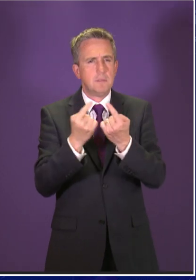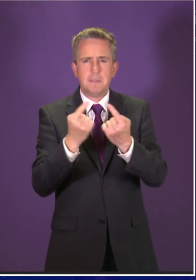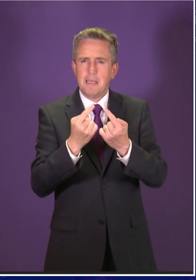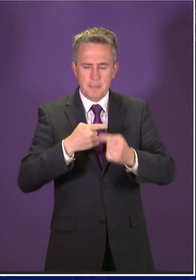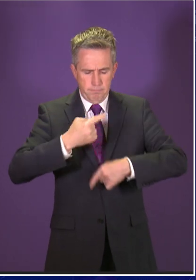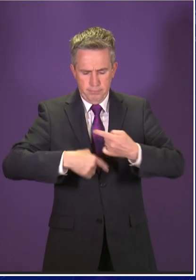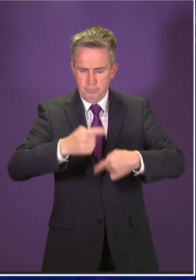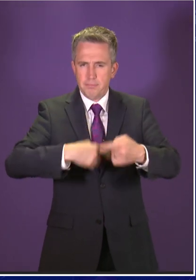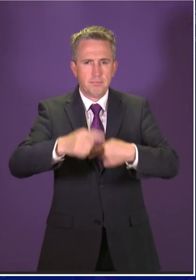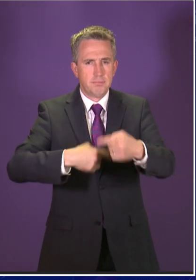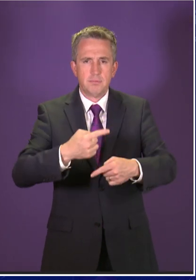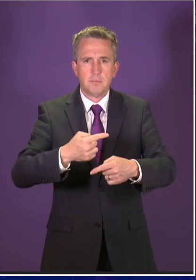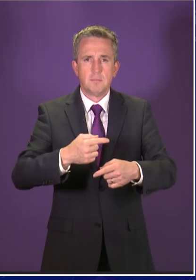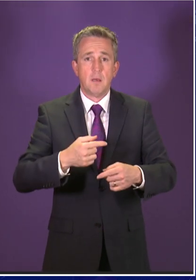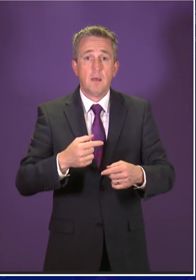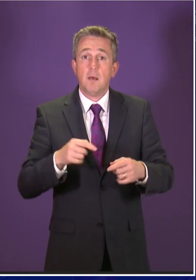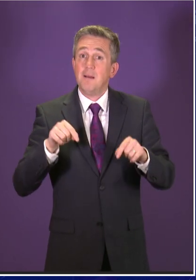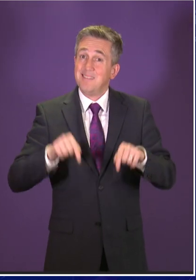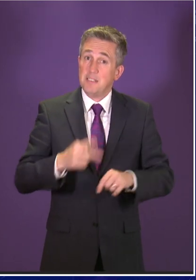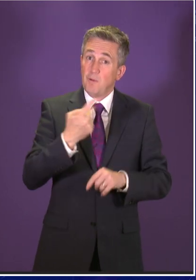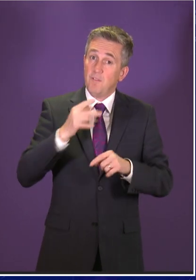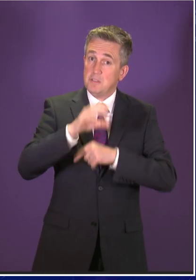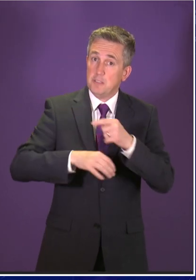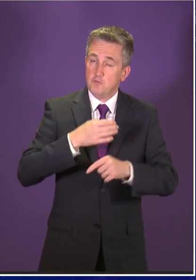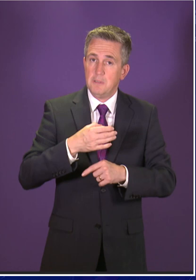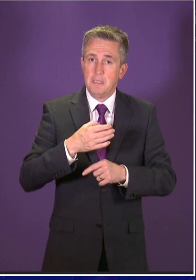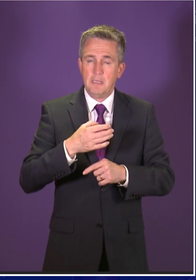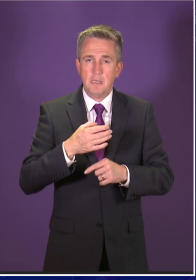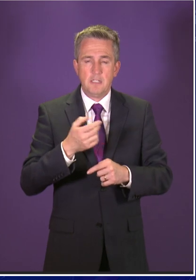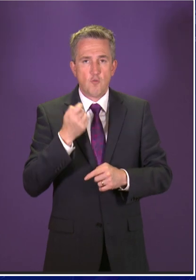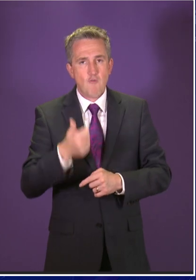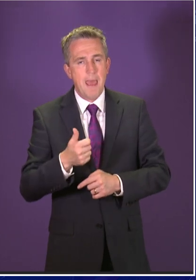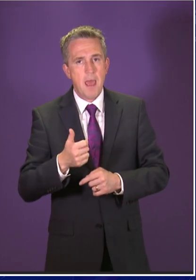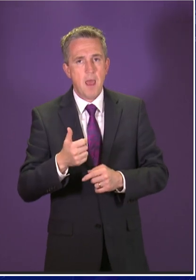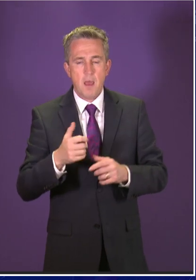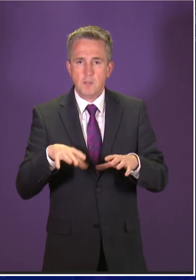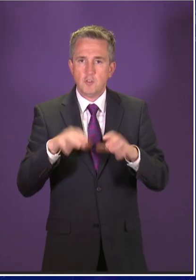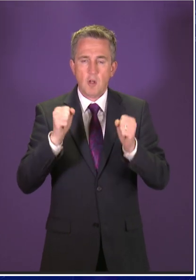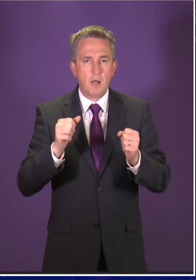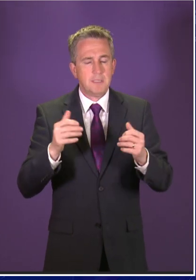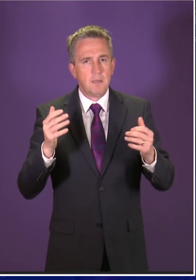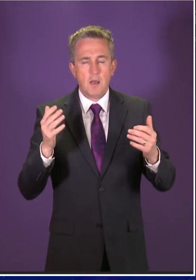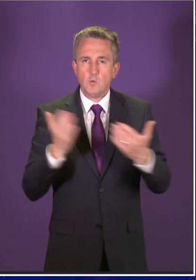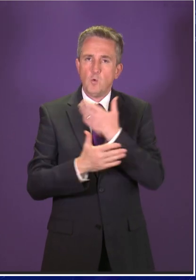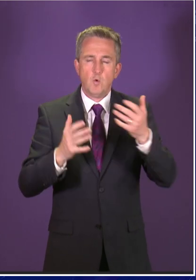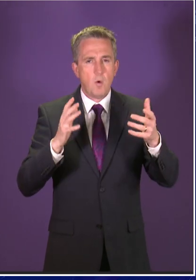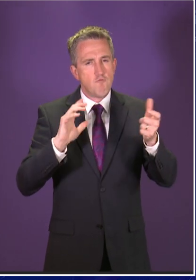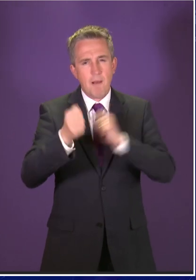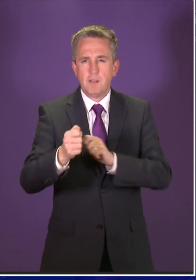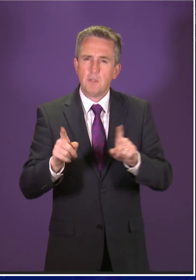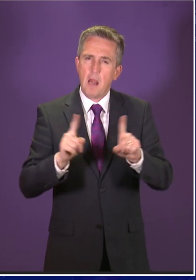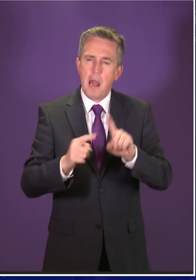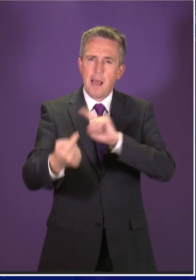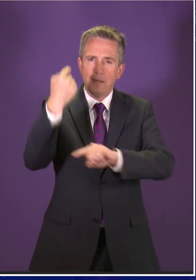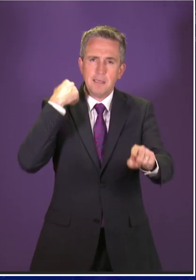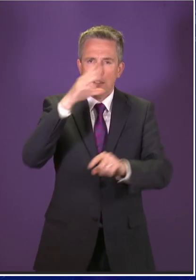condition. The age that we're living in is this rare age, the beginning of a period of total revolution, just like that summer's